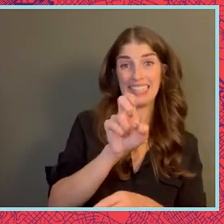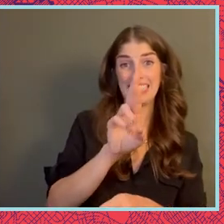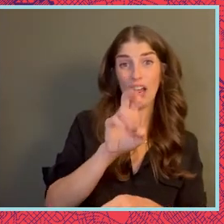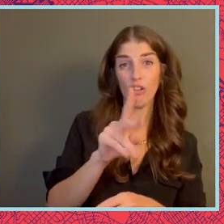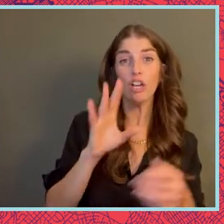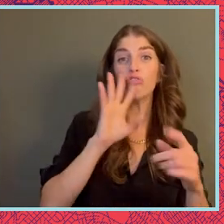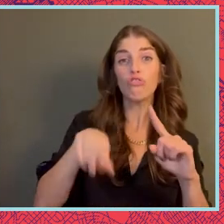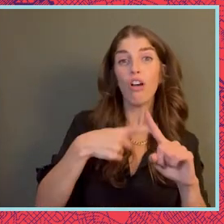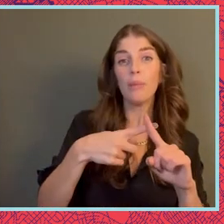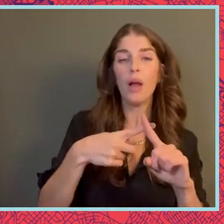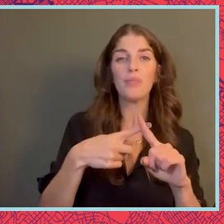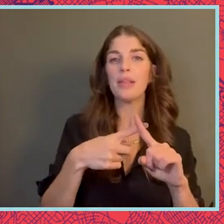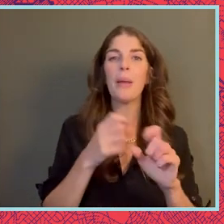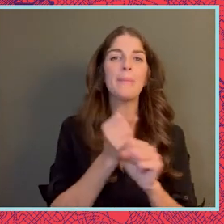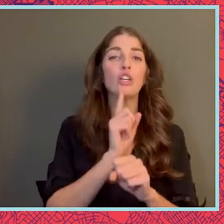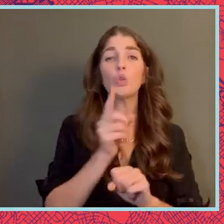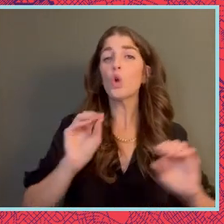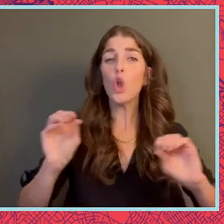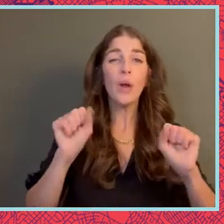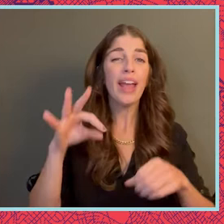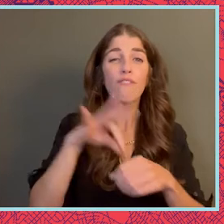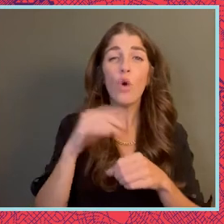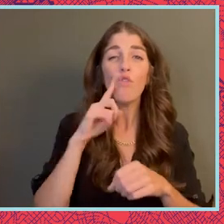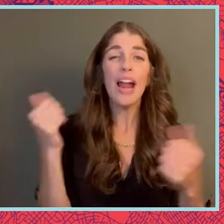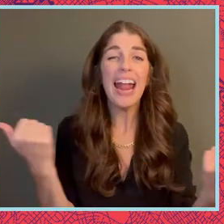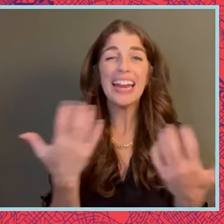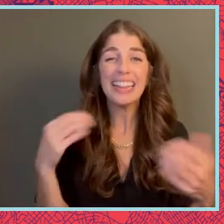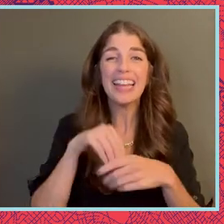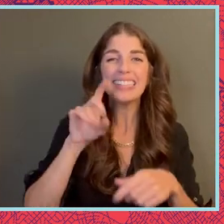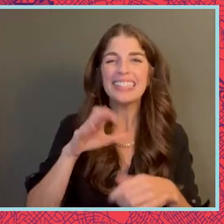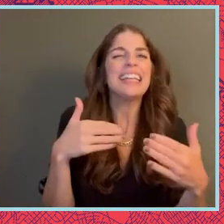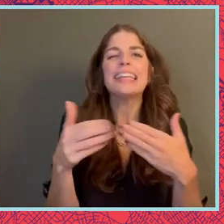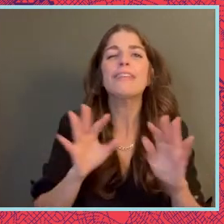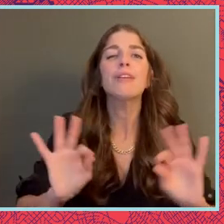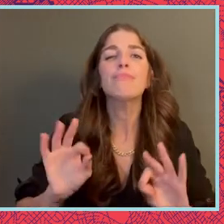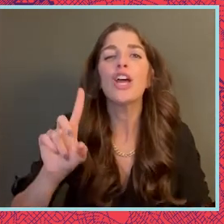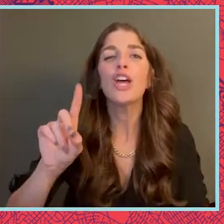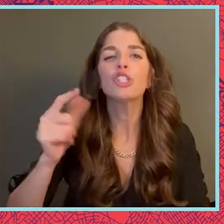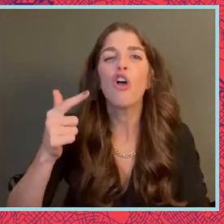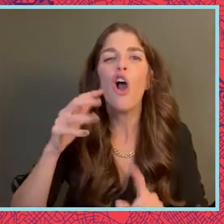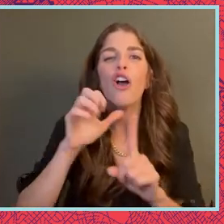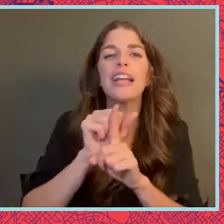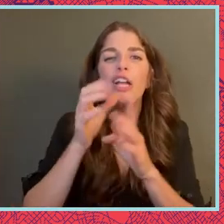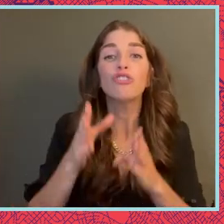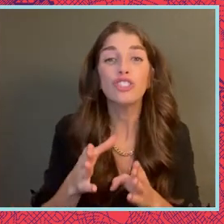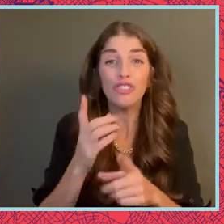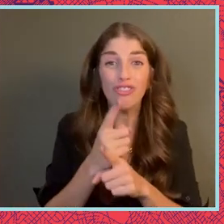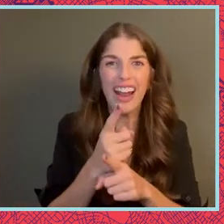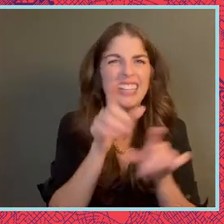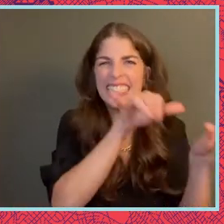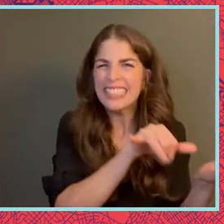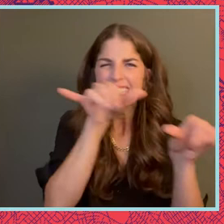they wanted to make sure that folks couldn't vote in DC for anything, even dog catcher, right? And it seems